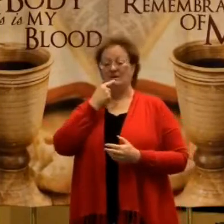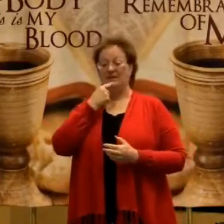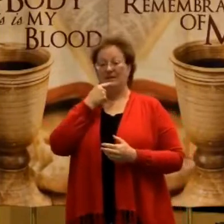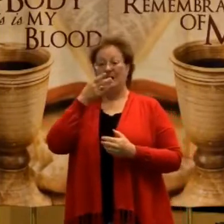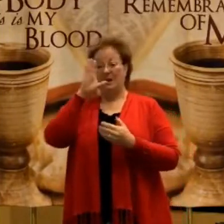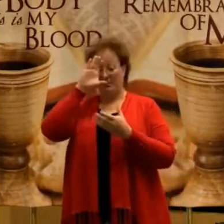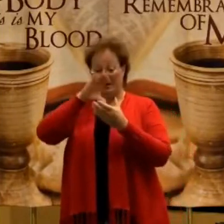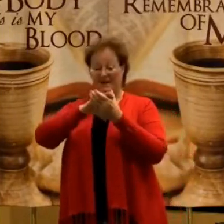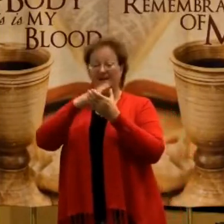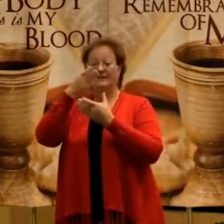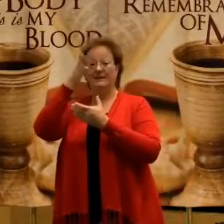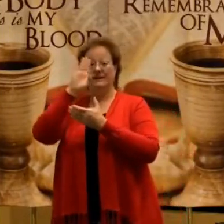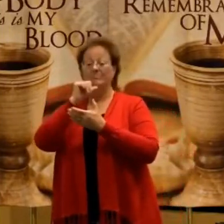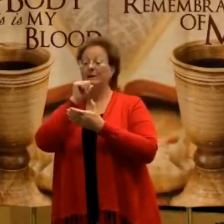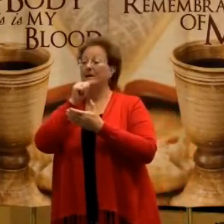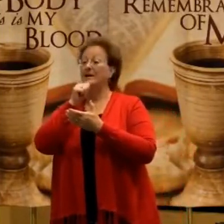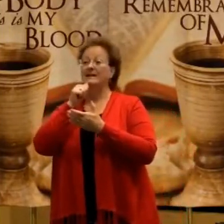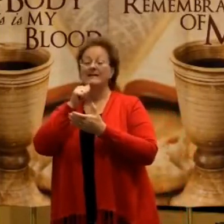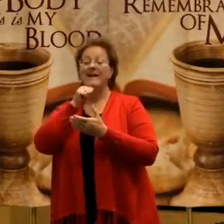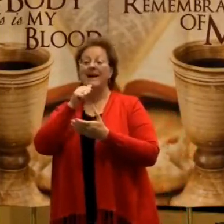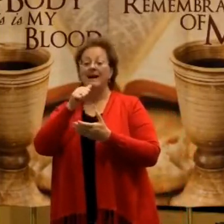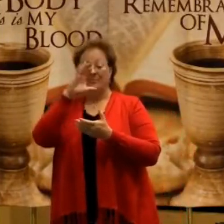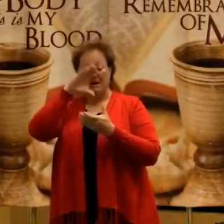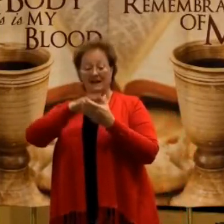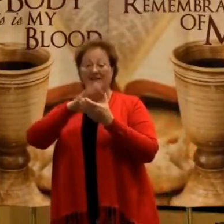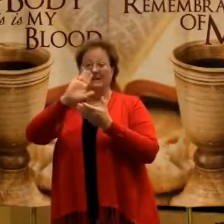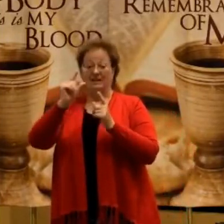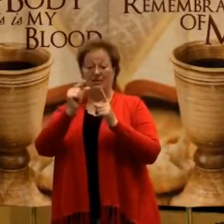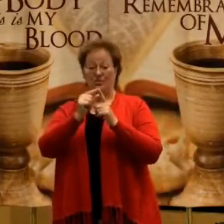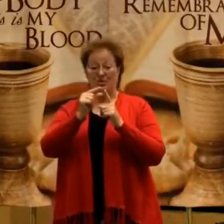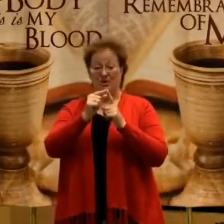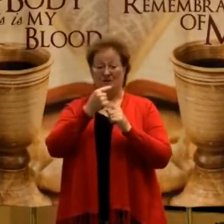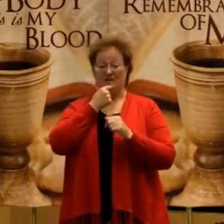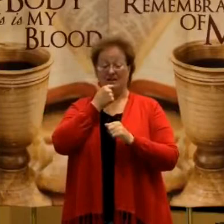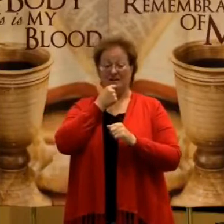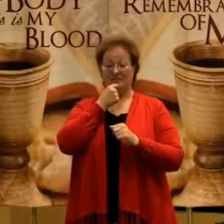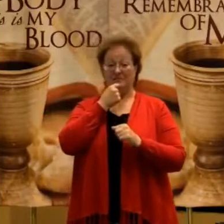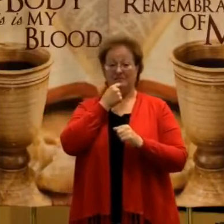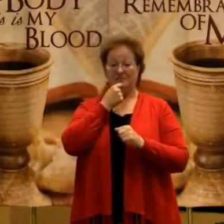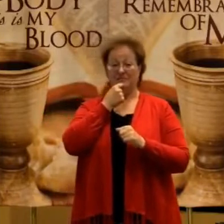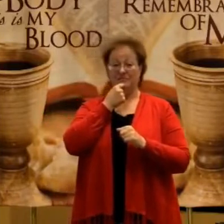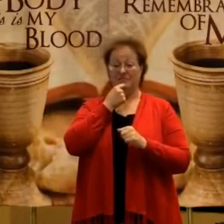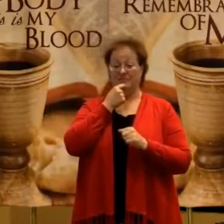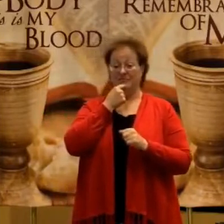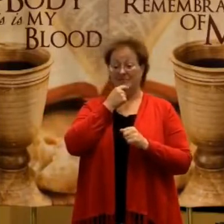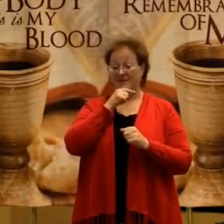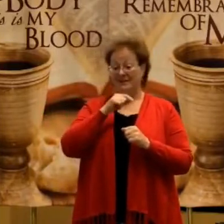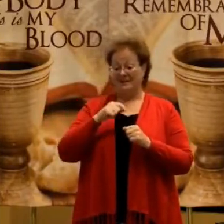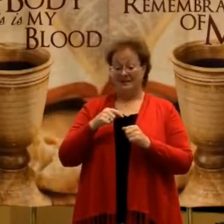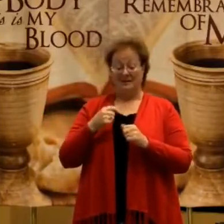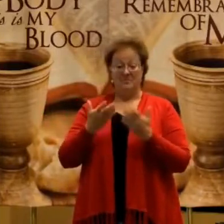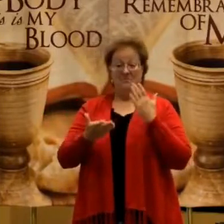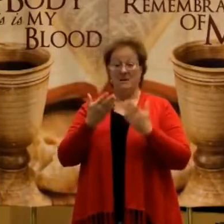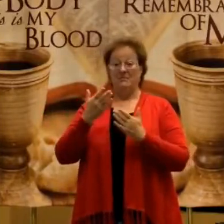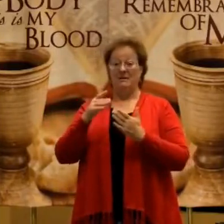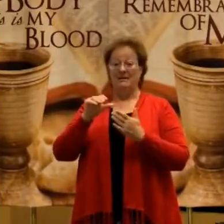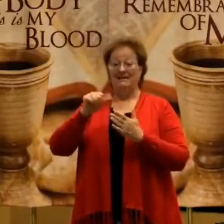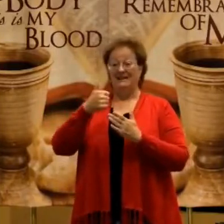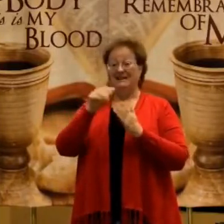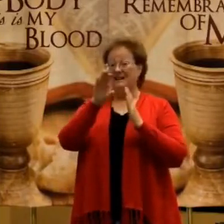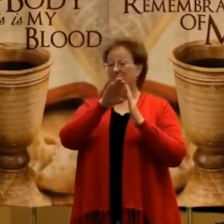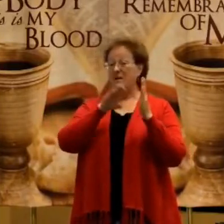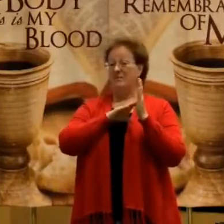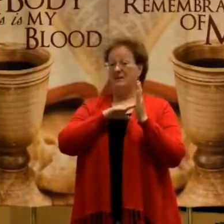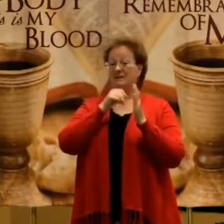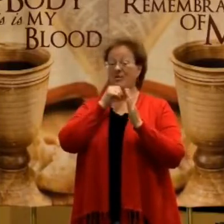God, but you don't believe what God is telling you to do? Do you ever treat the Ten Commandments as God's ten suggestions?